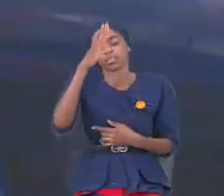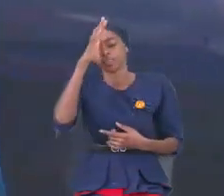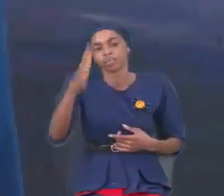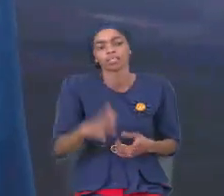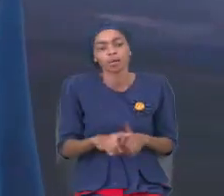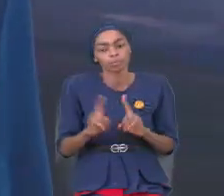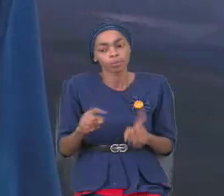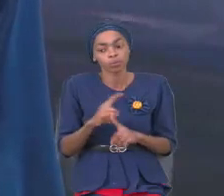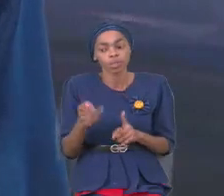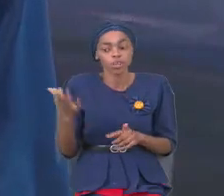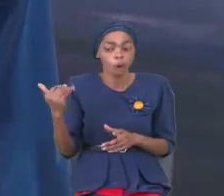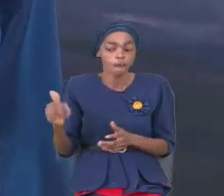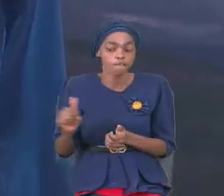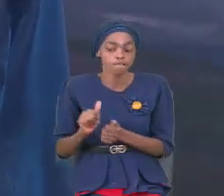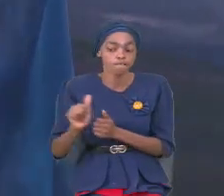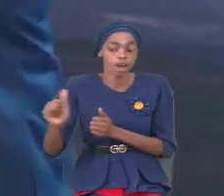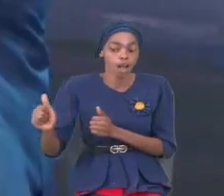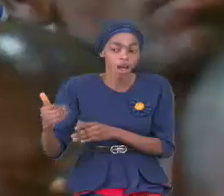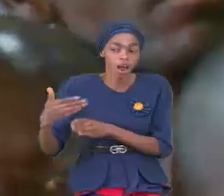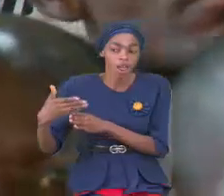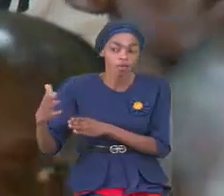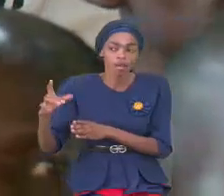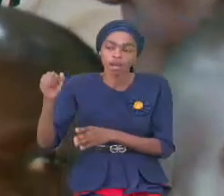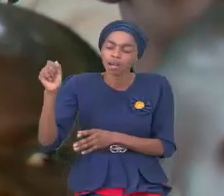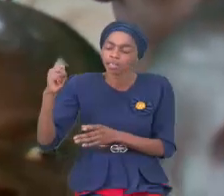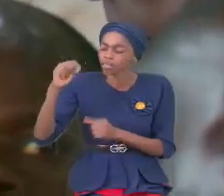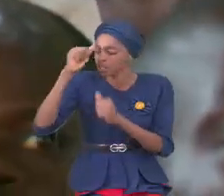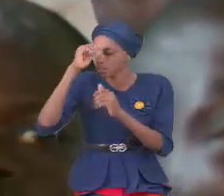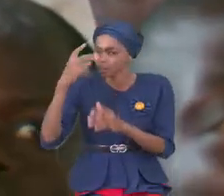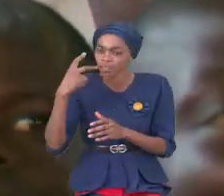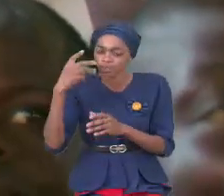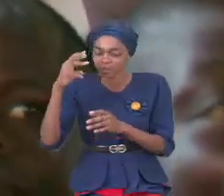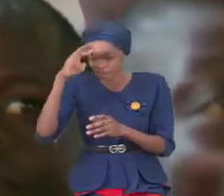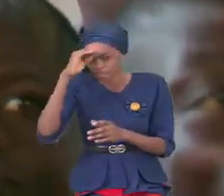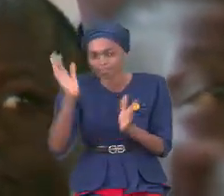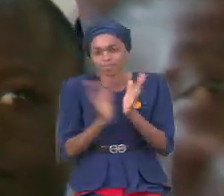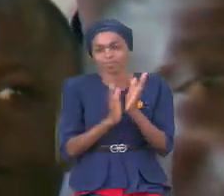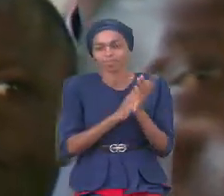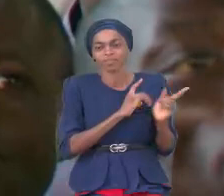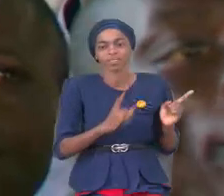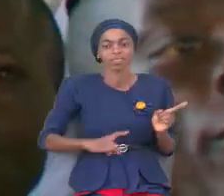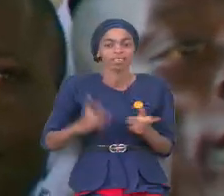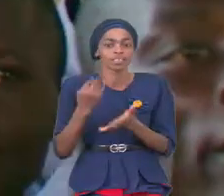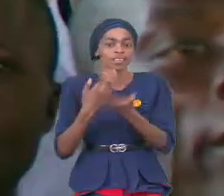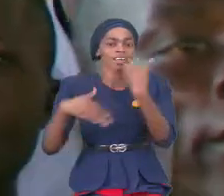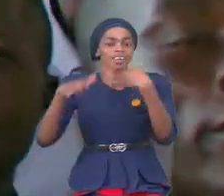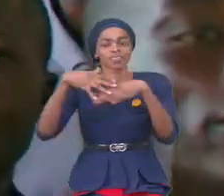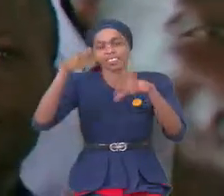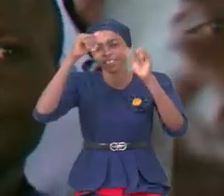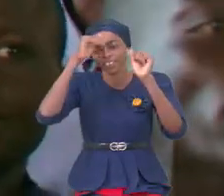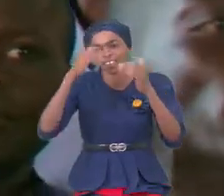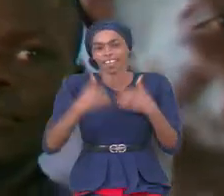father saw him. Praise the Lord. The Heavenly Father has seen every one of us. You